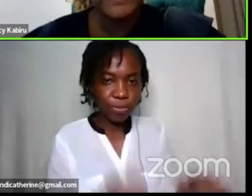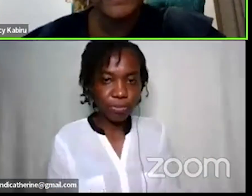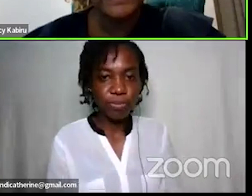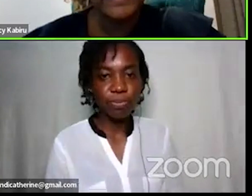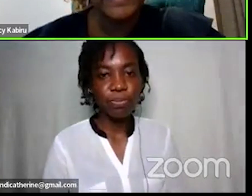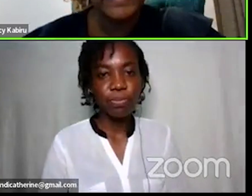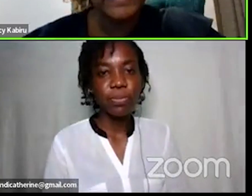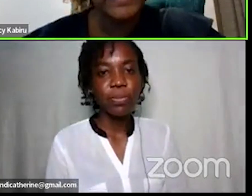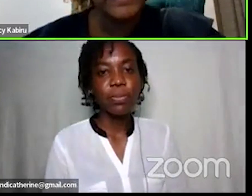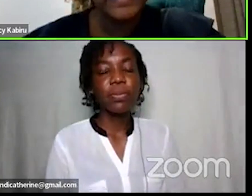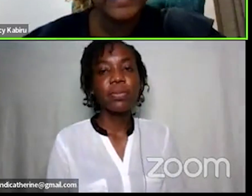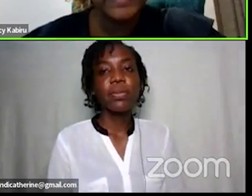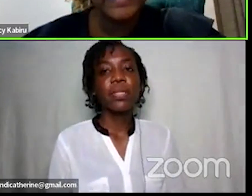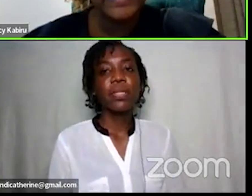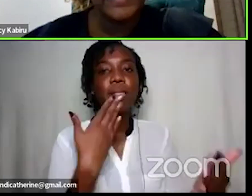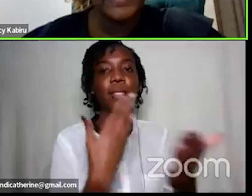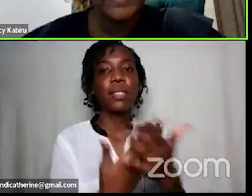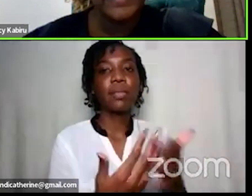Asante.